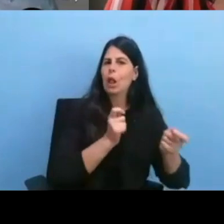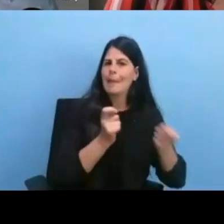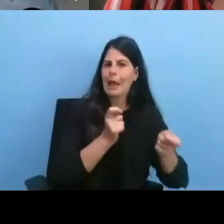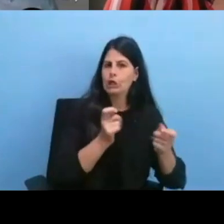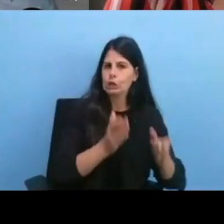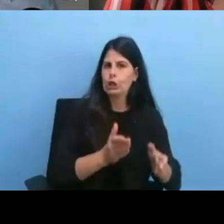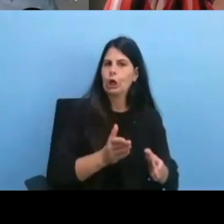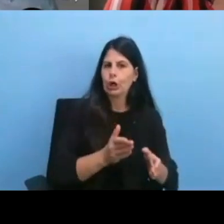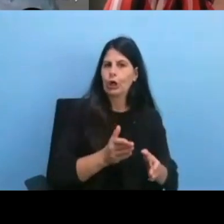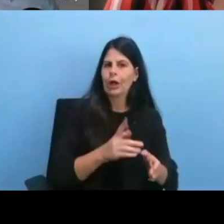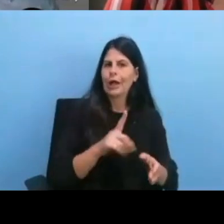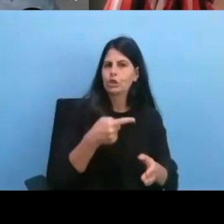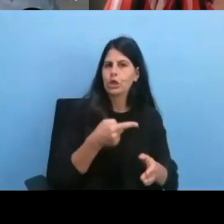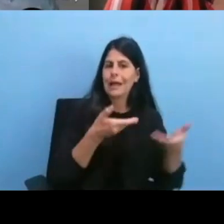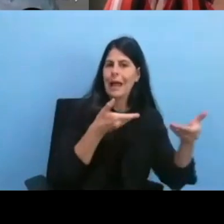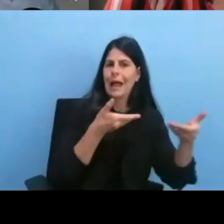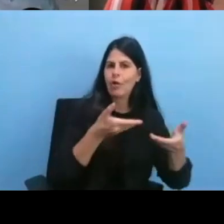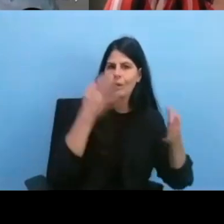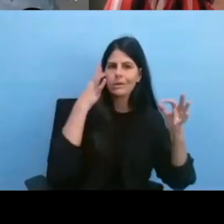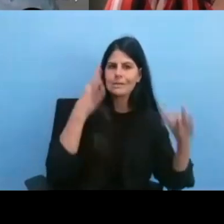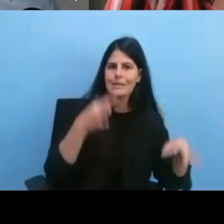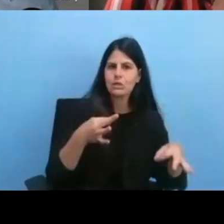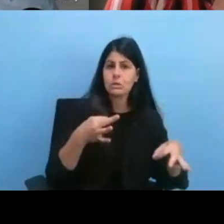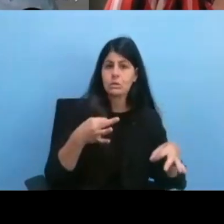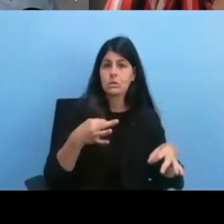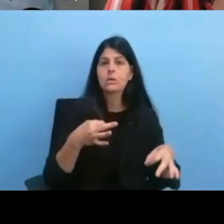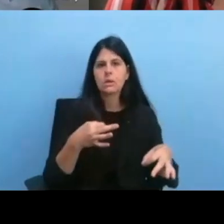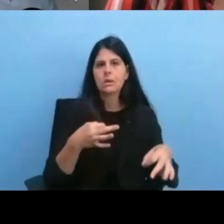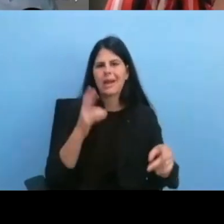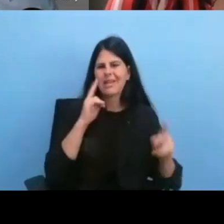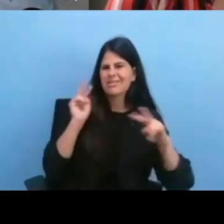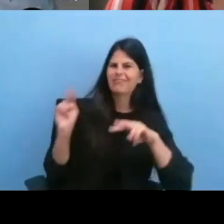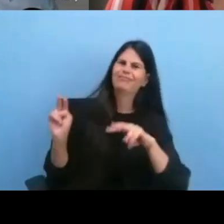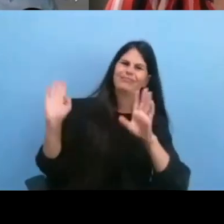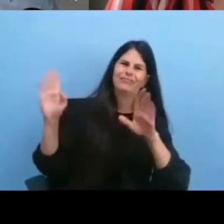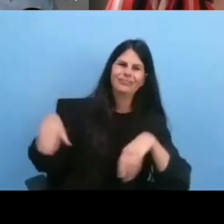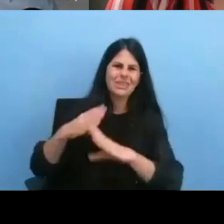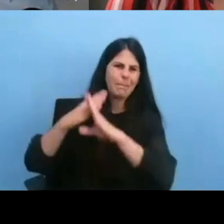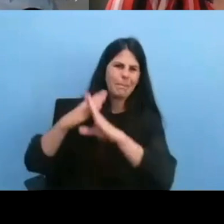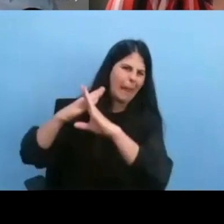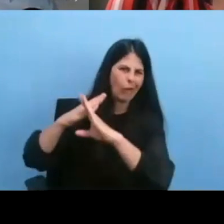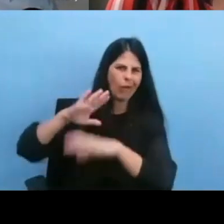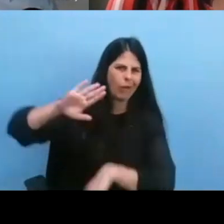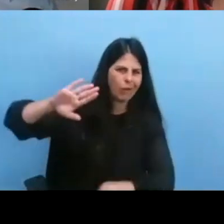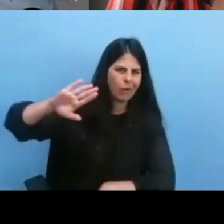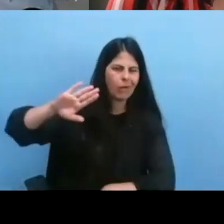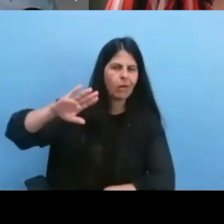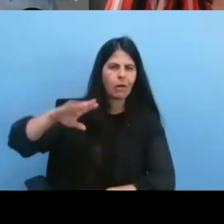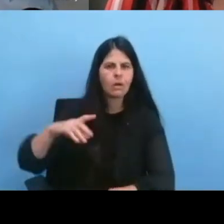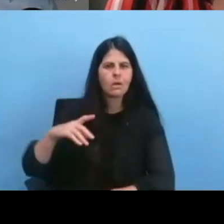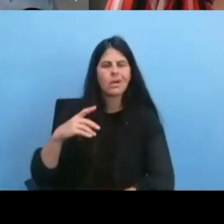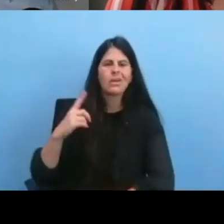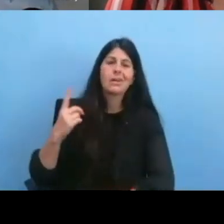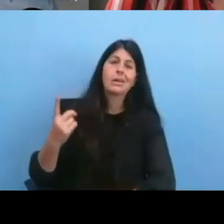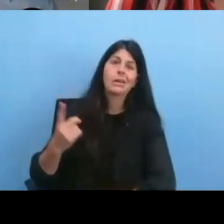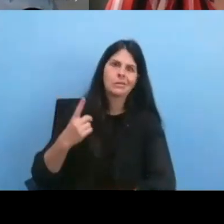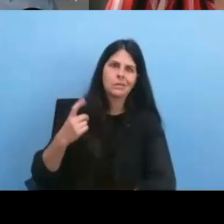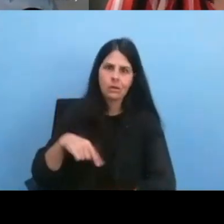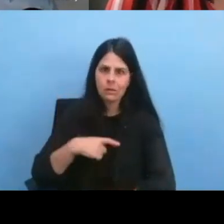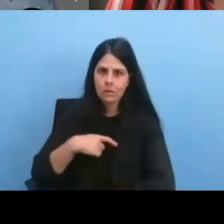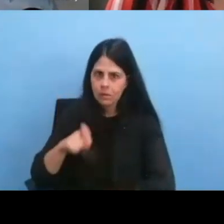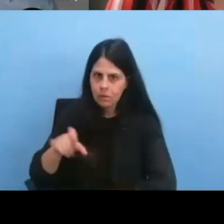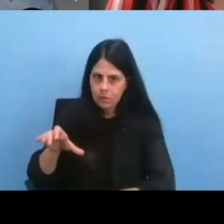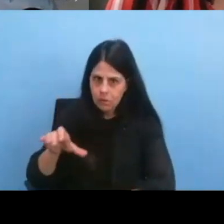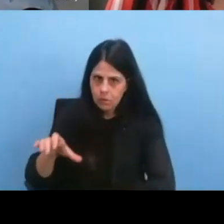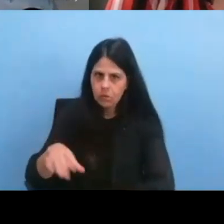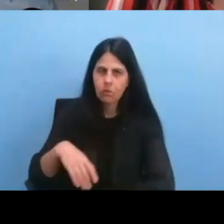just see it as like a barrier, as like something they have to do, as like this is an equipment